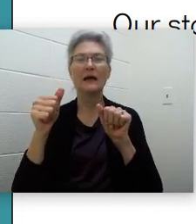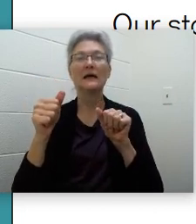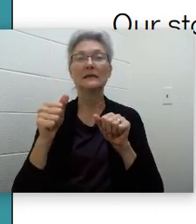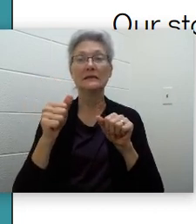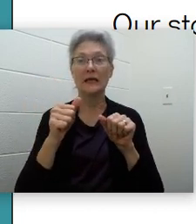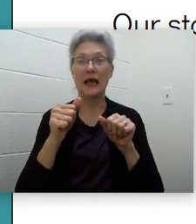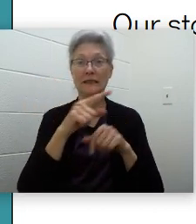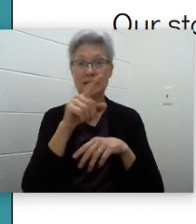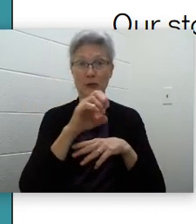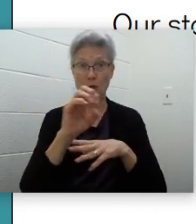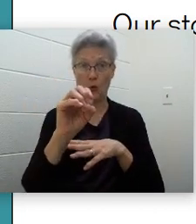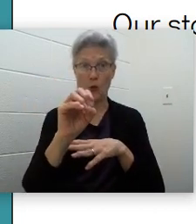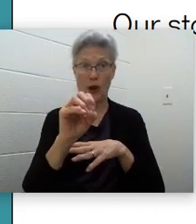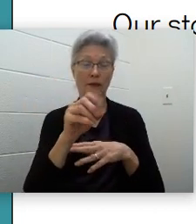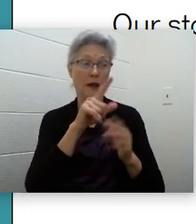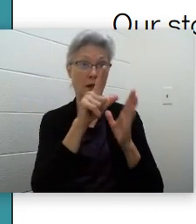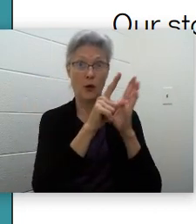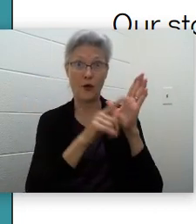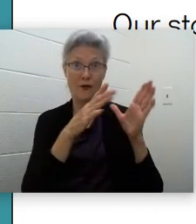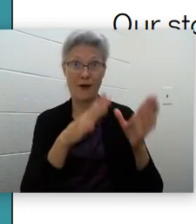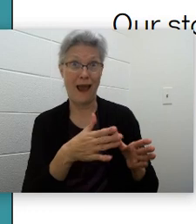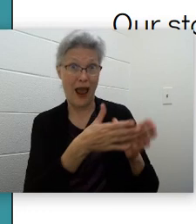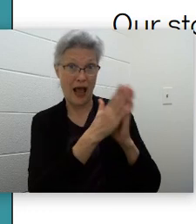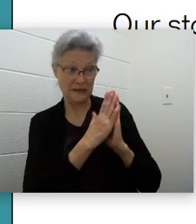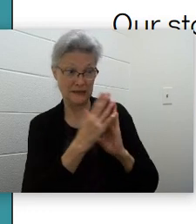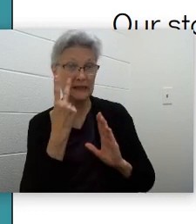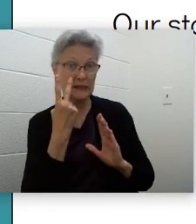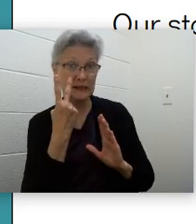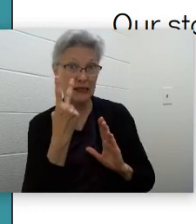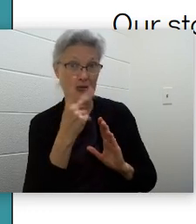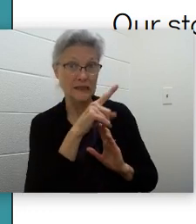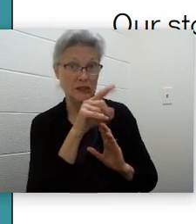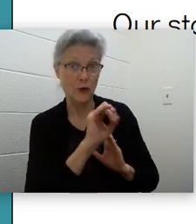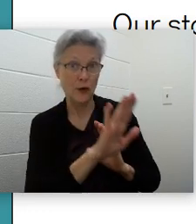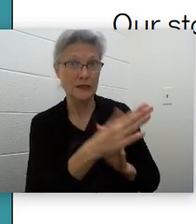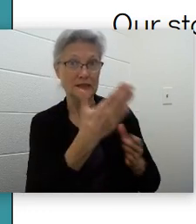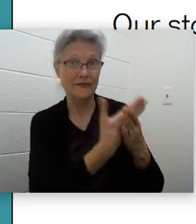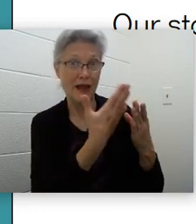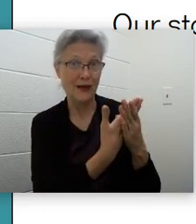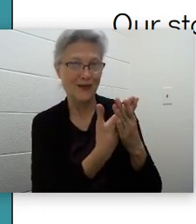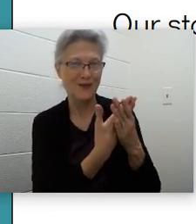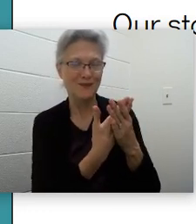file. I wonder what's going to happen next. Our story will continue tomorrow.